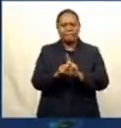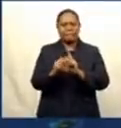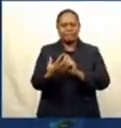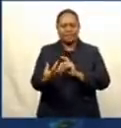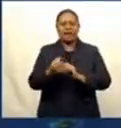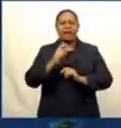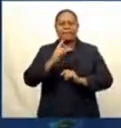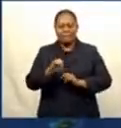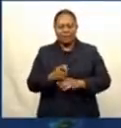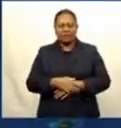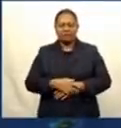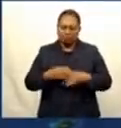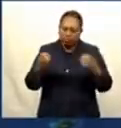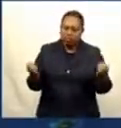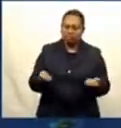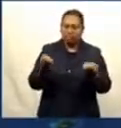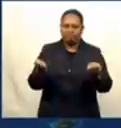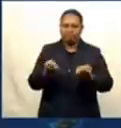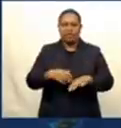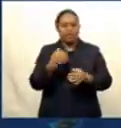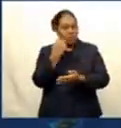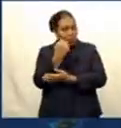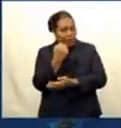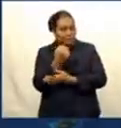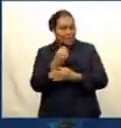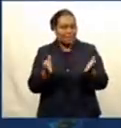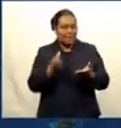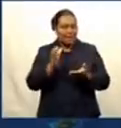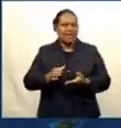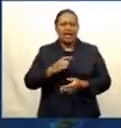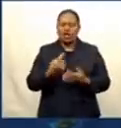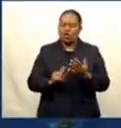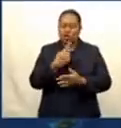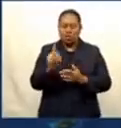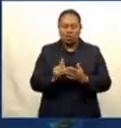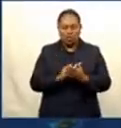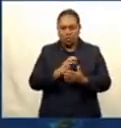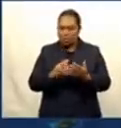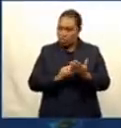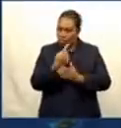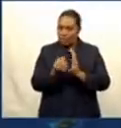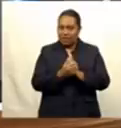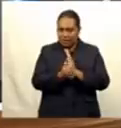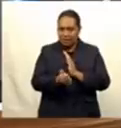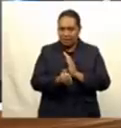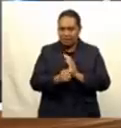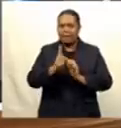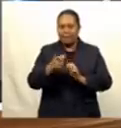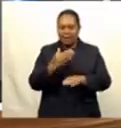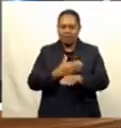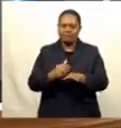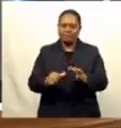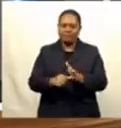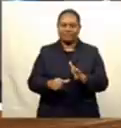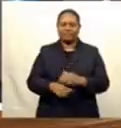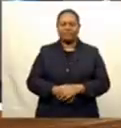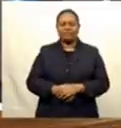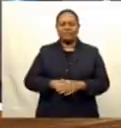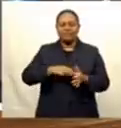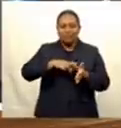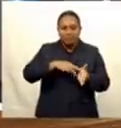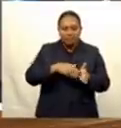to encourage young rugby players that not only talent can take you places, but hard work. The Rugby League World